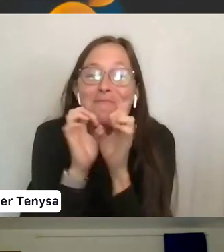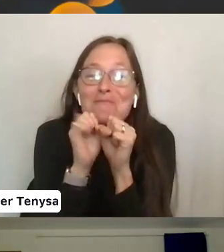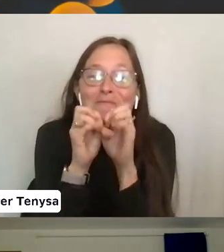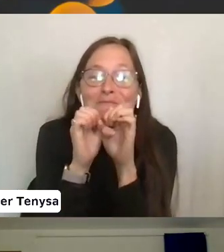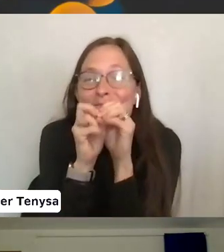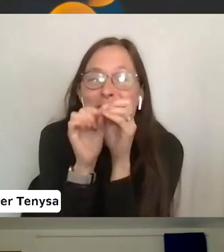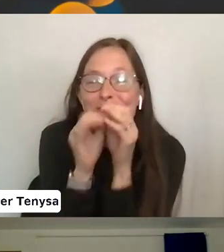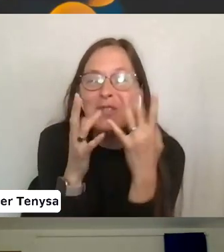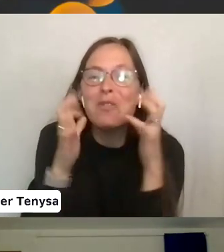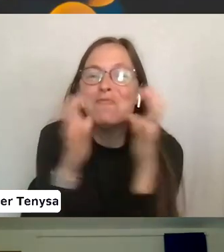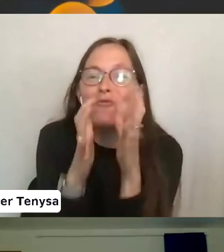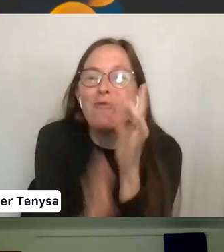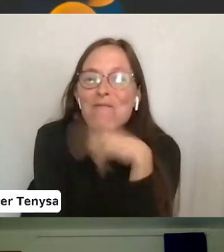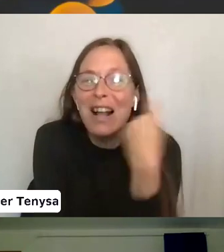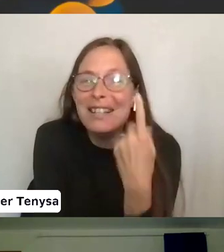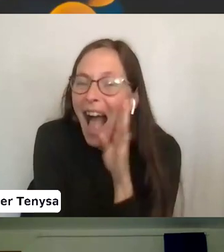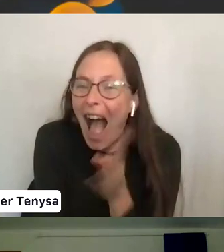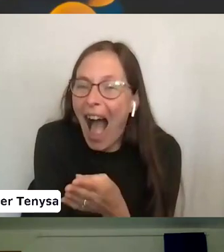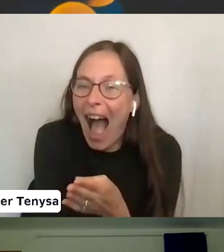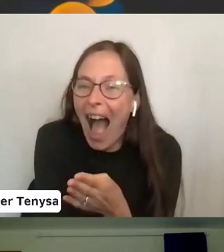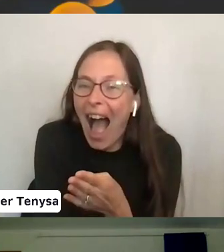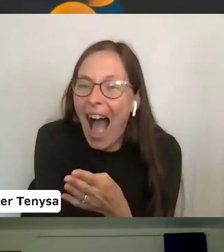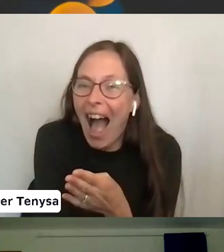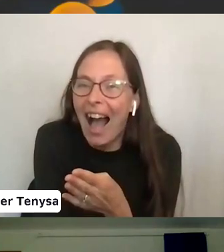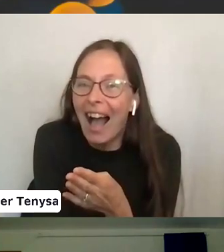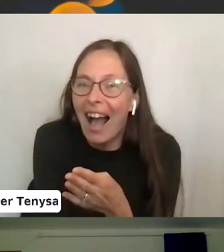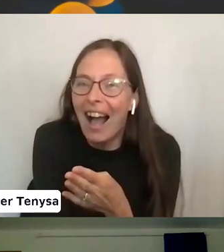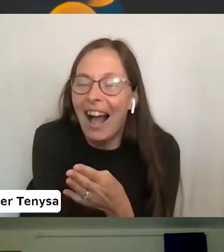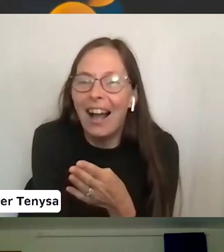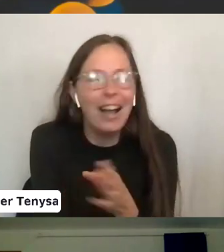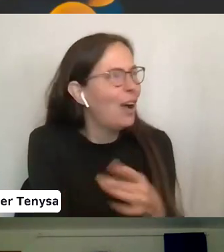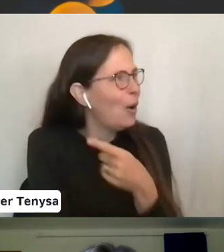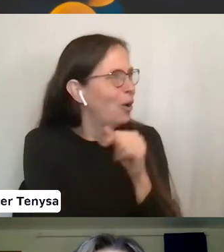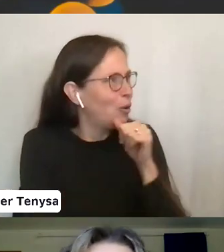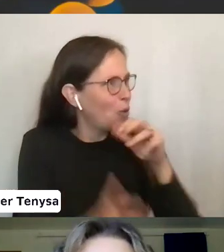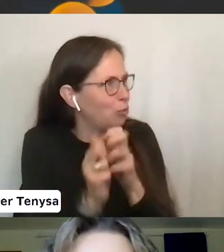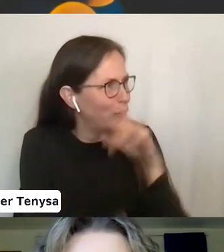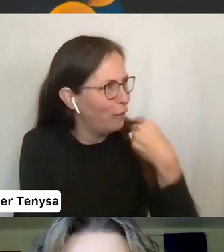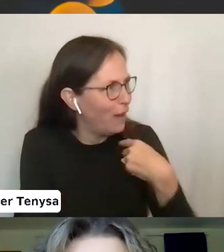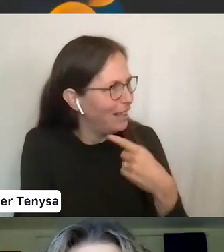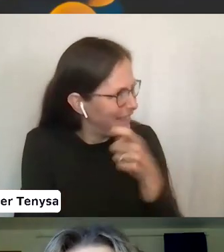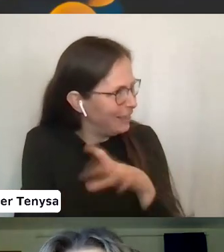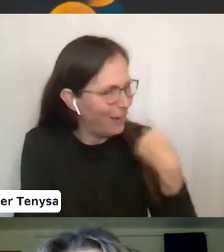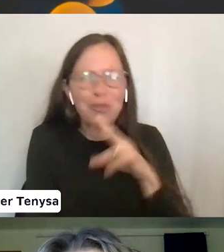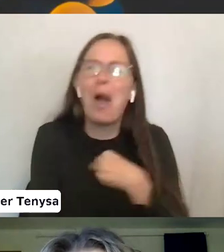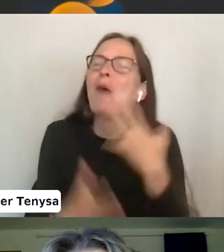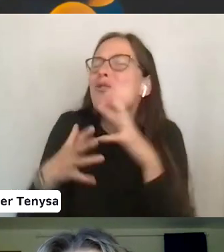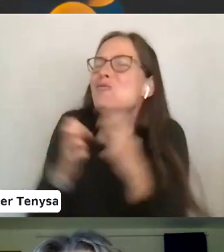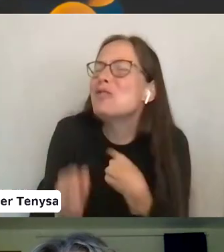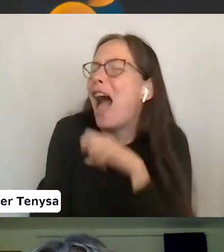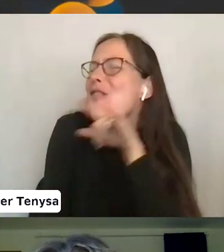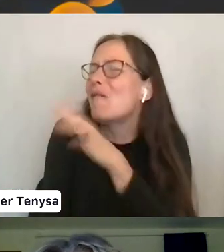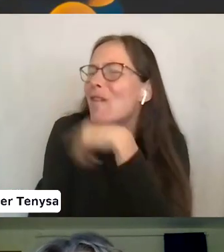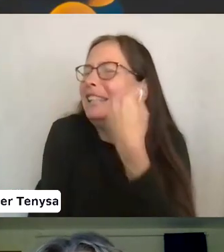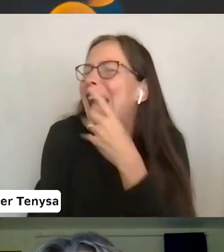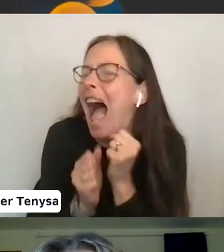my smush your face. Hi. Don't do it, Kim. They need their face. Smush your face. I love your face.